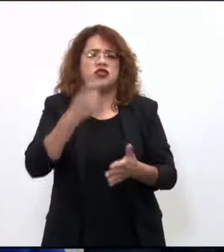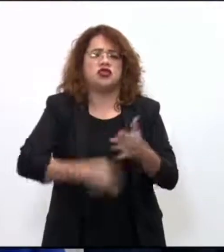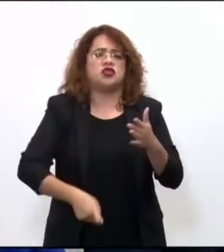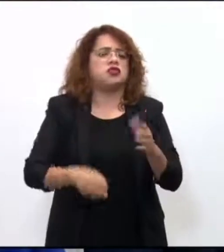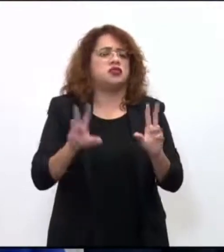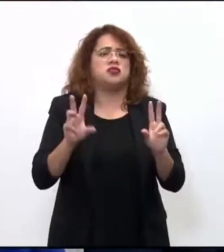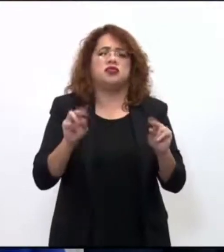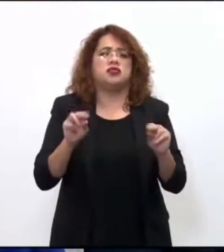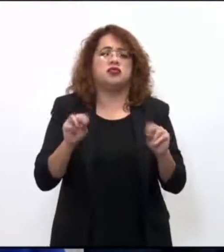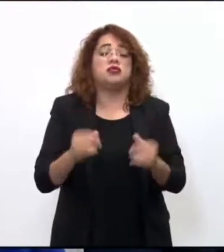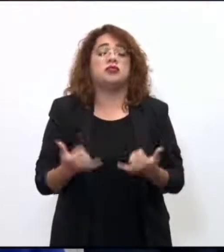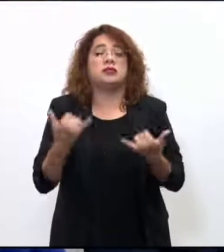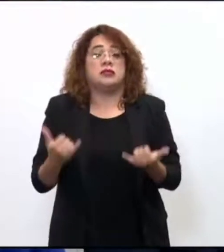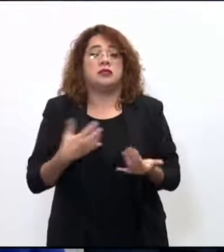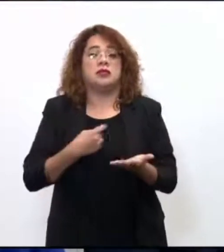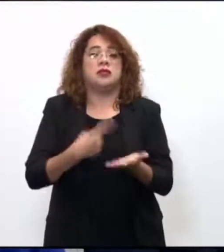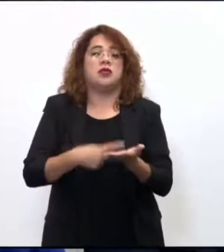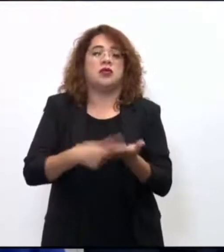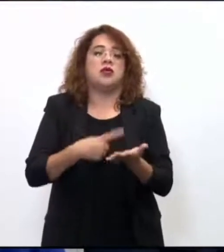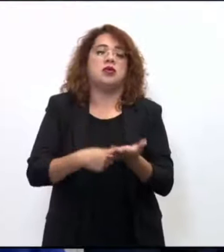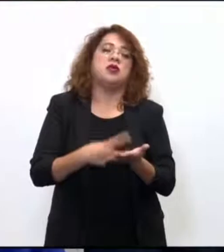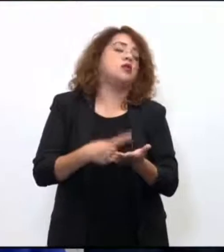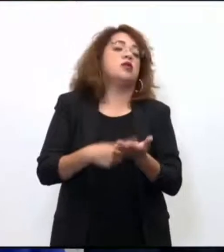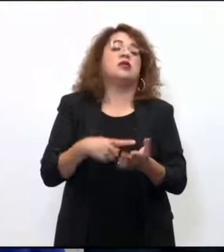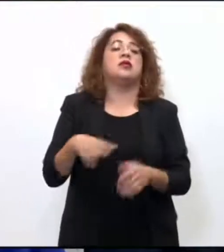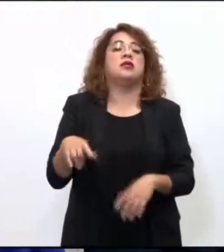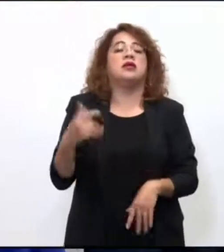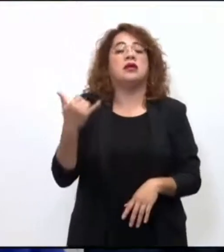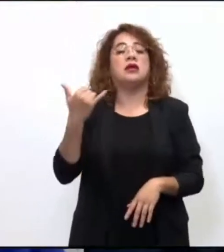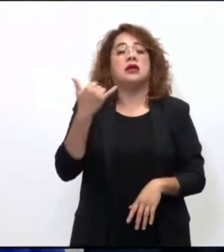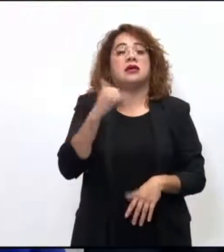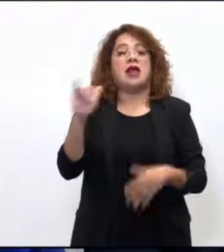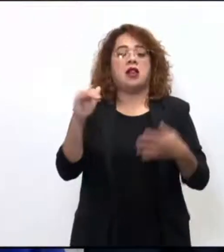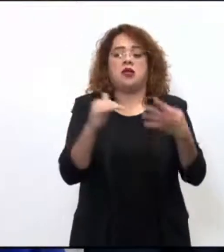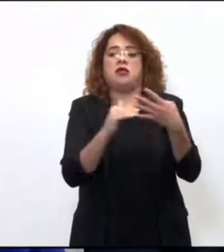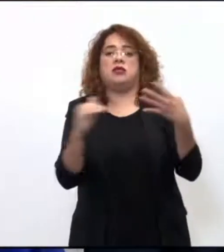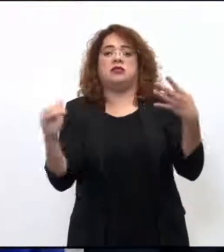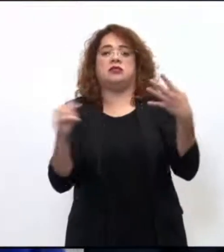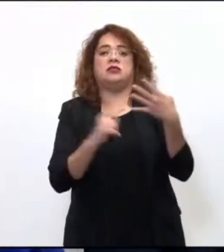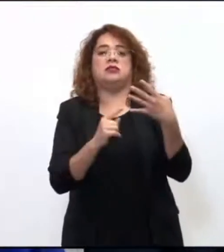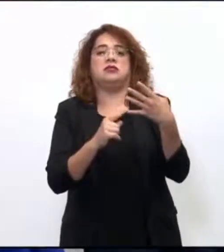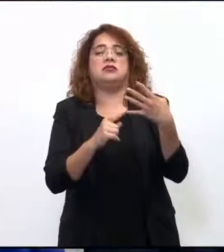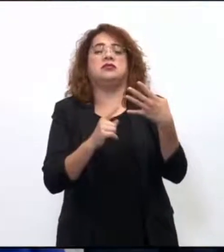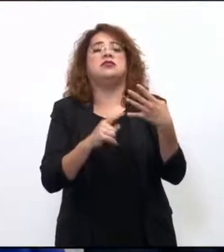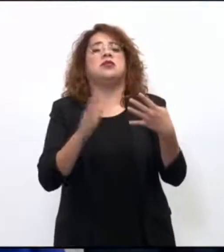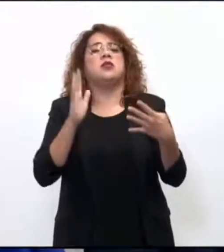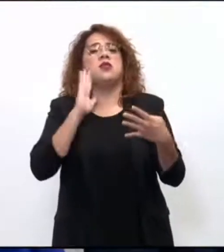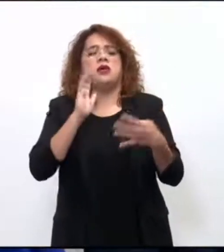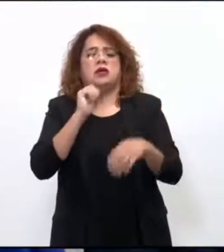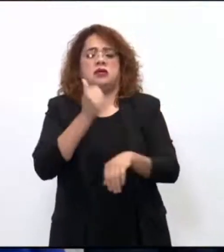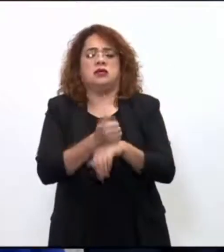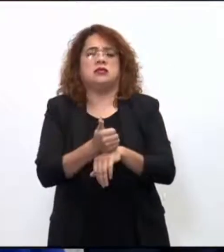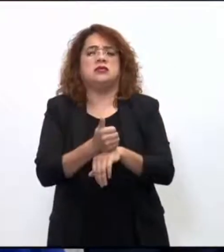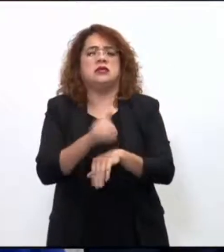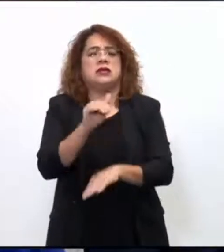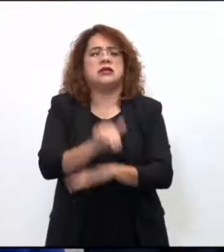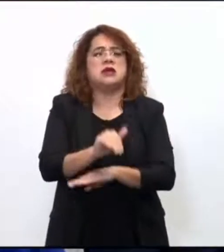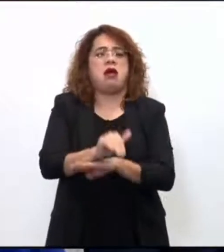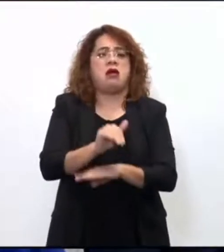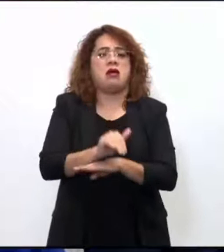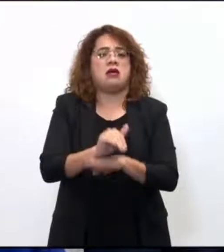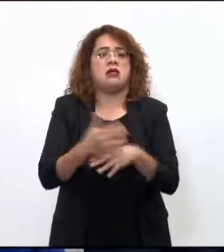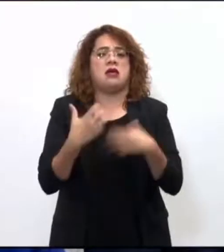yellow tier and share some of the highlights of the revised health order that will be going into effect tonight.